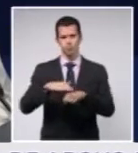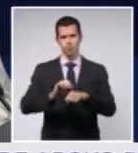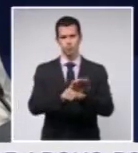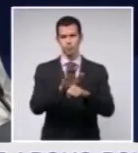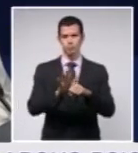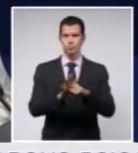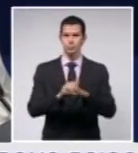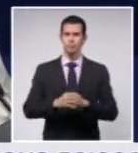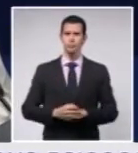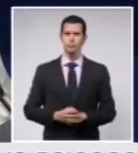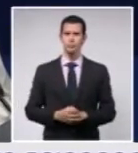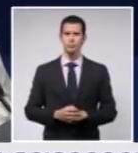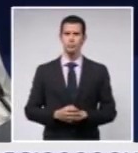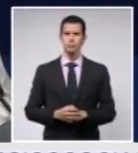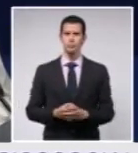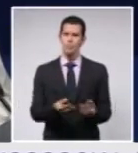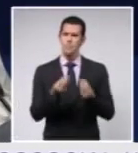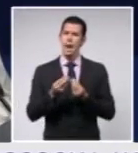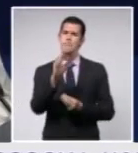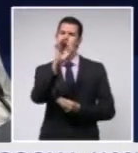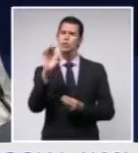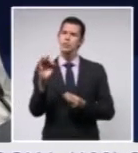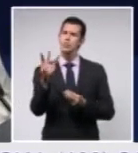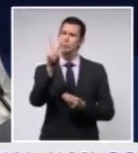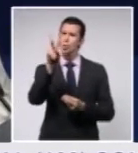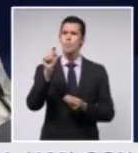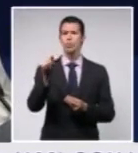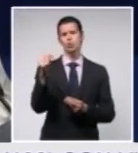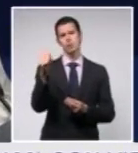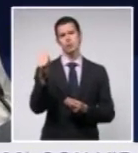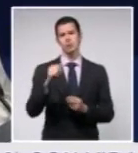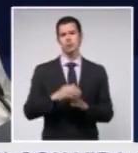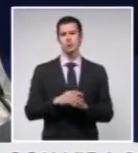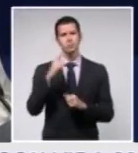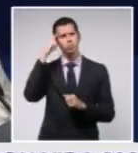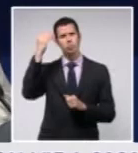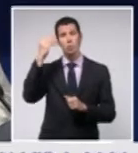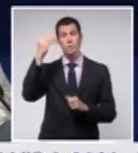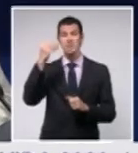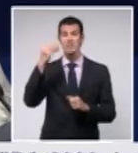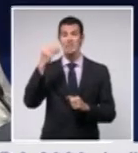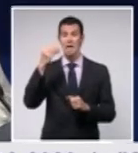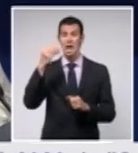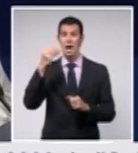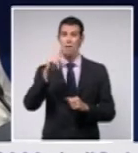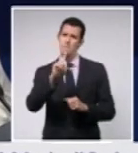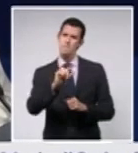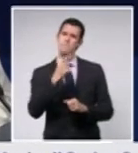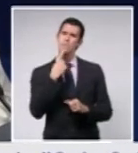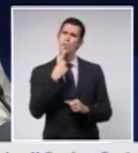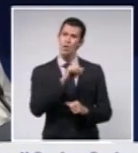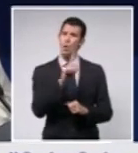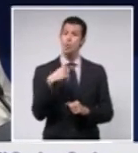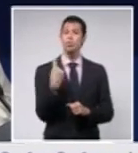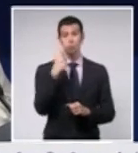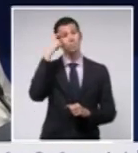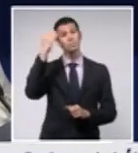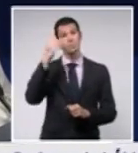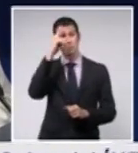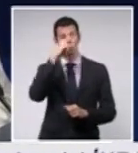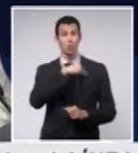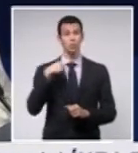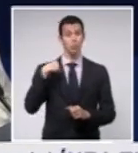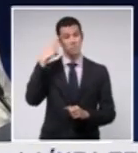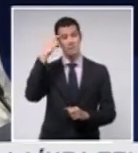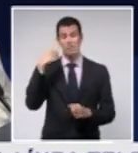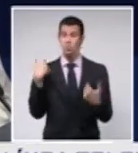stands at 3.33%. As I always mention, 2 people were evacuated